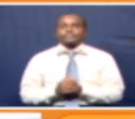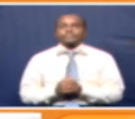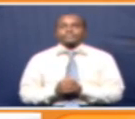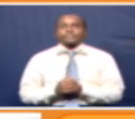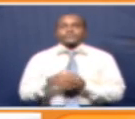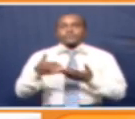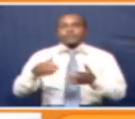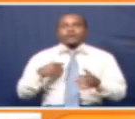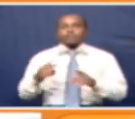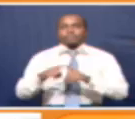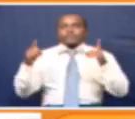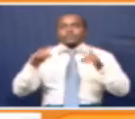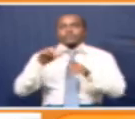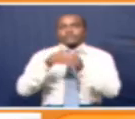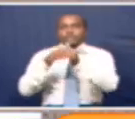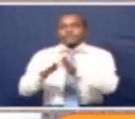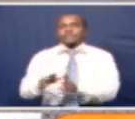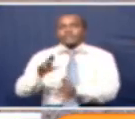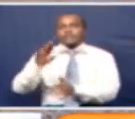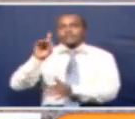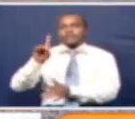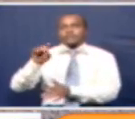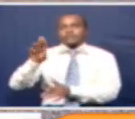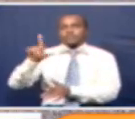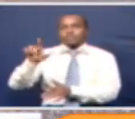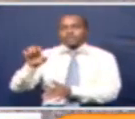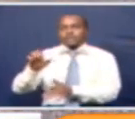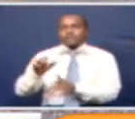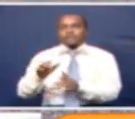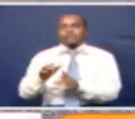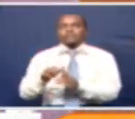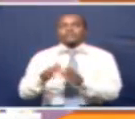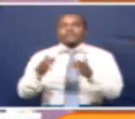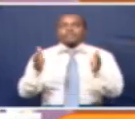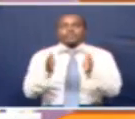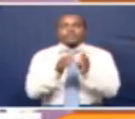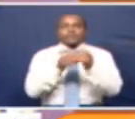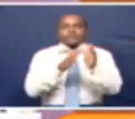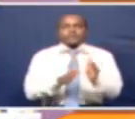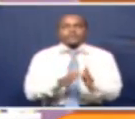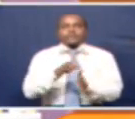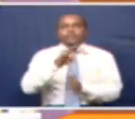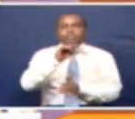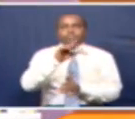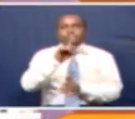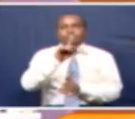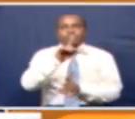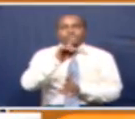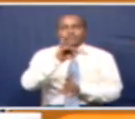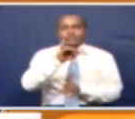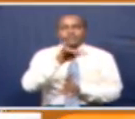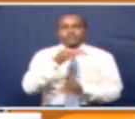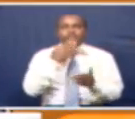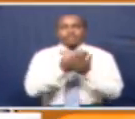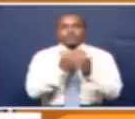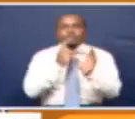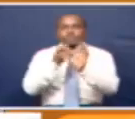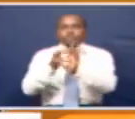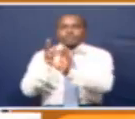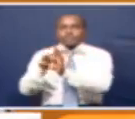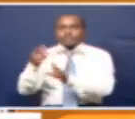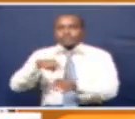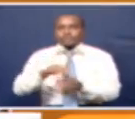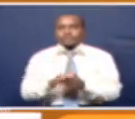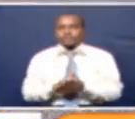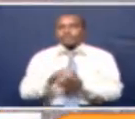I'm joined by Majority Leader in the National Assembly, Adan Duale, and Minority Leader in the National Assembly, John Buddy. Thank you both for making time for us tonight. What should